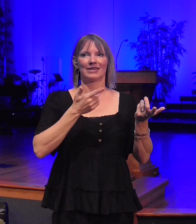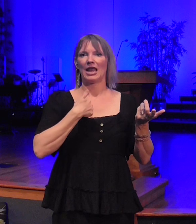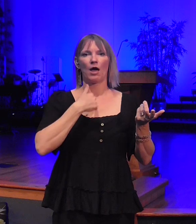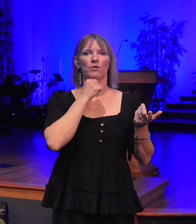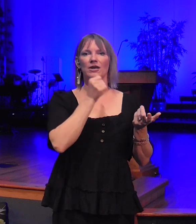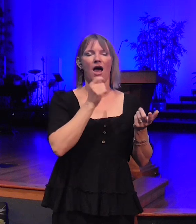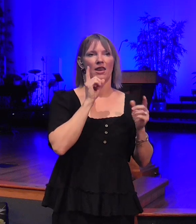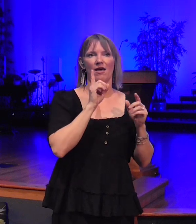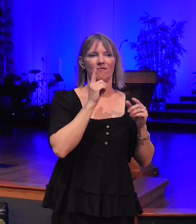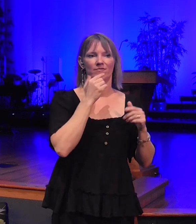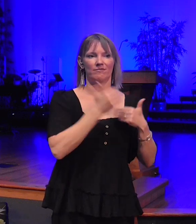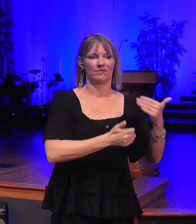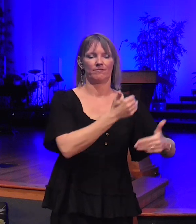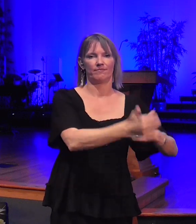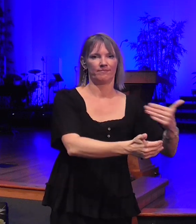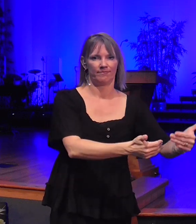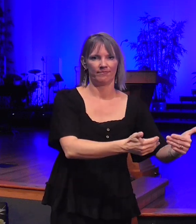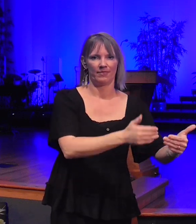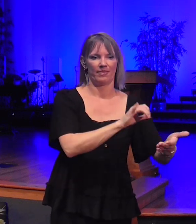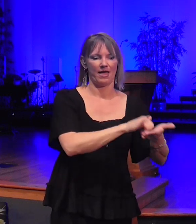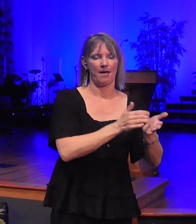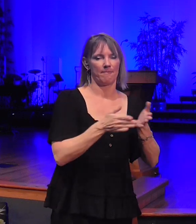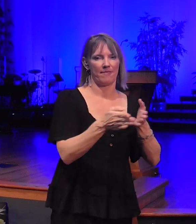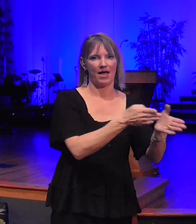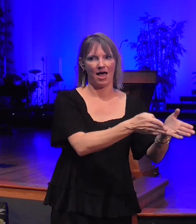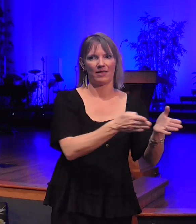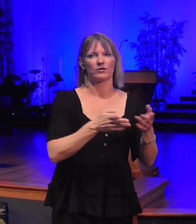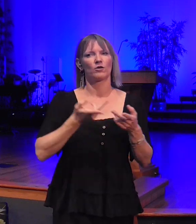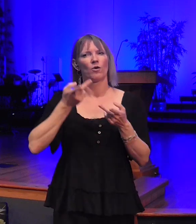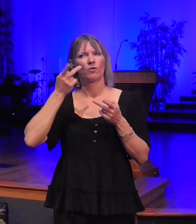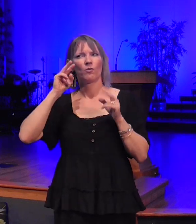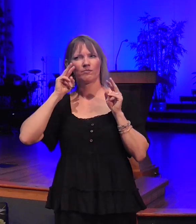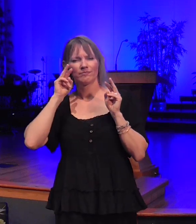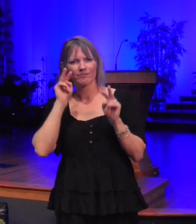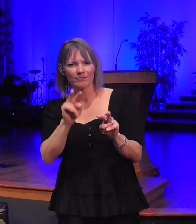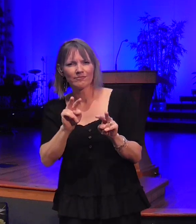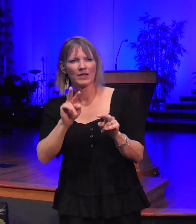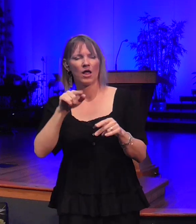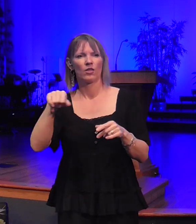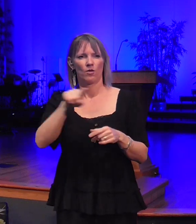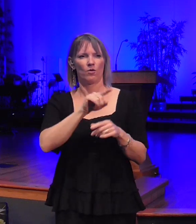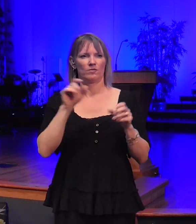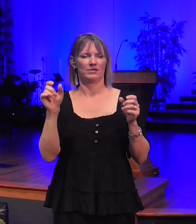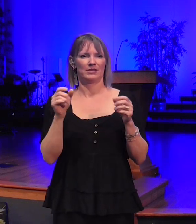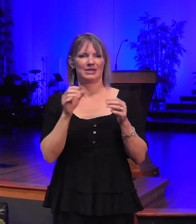needed to grow. So watch out for those spiritual sleights of hand.